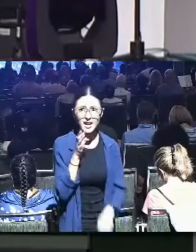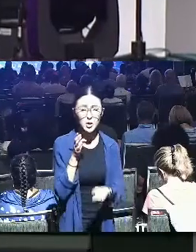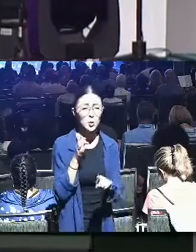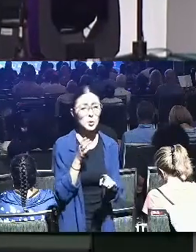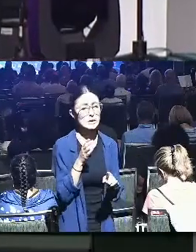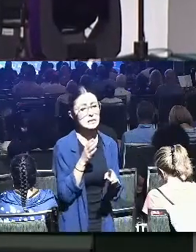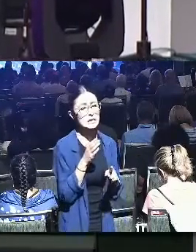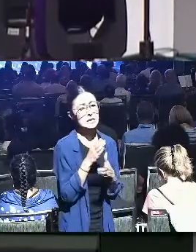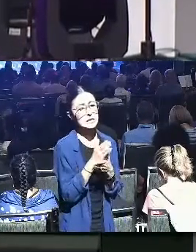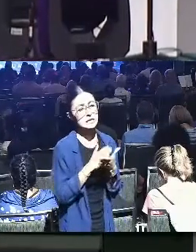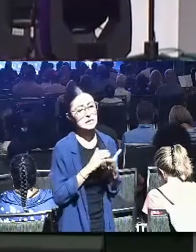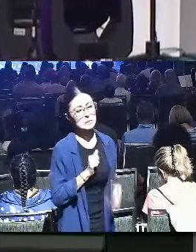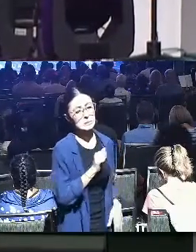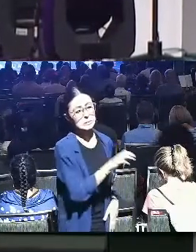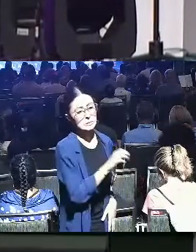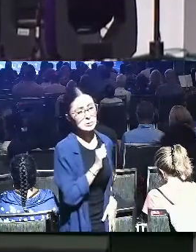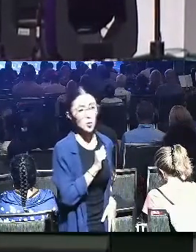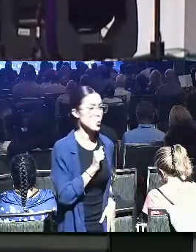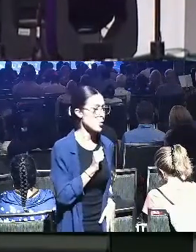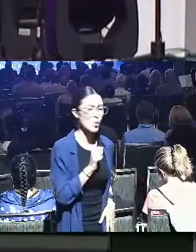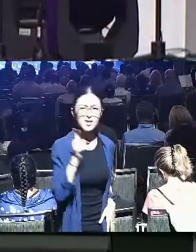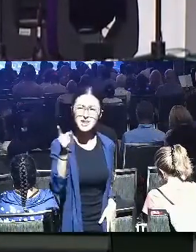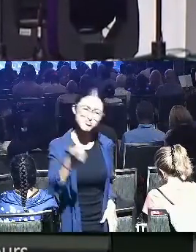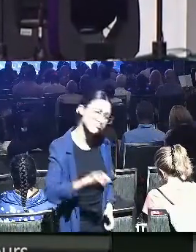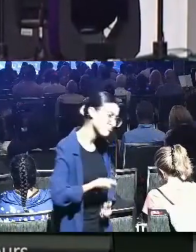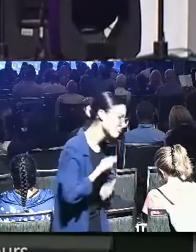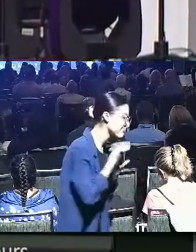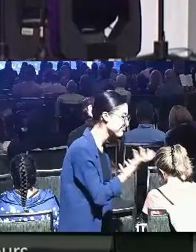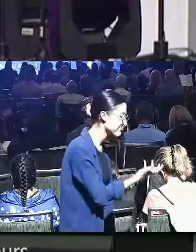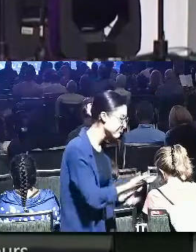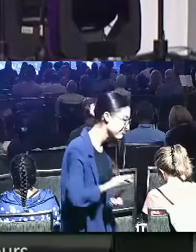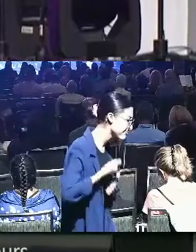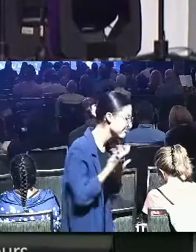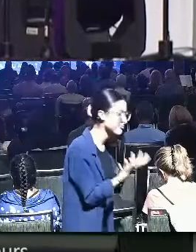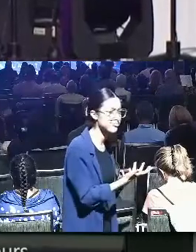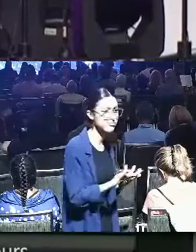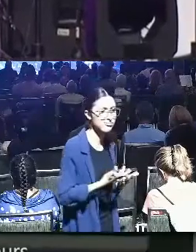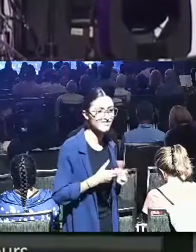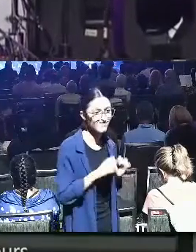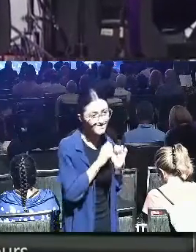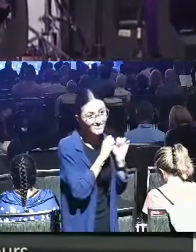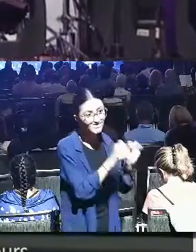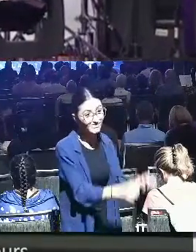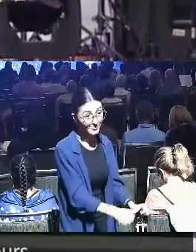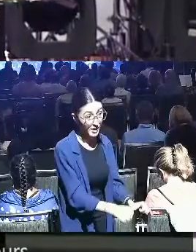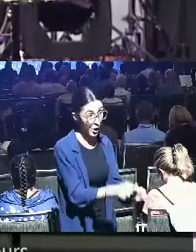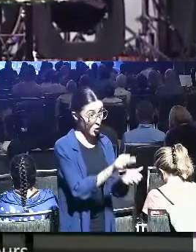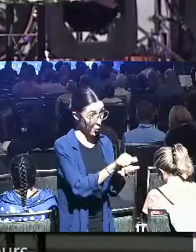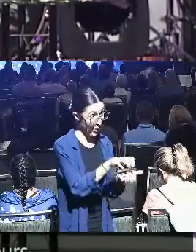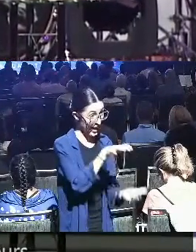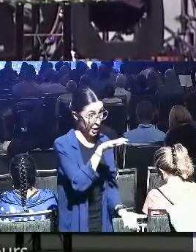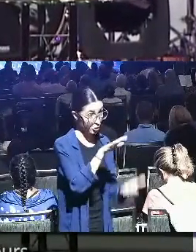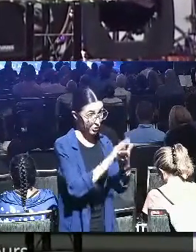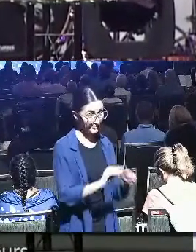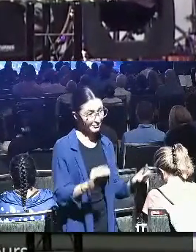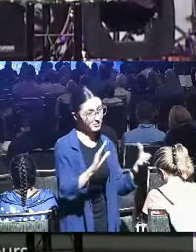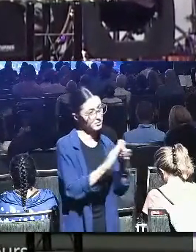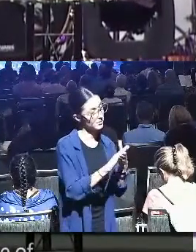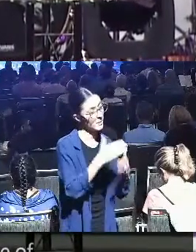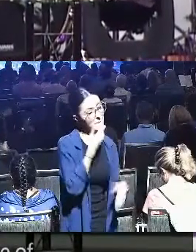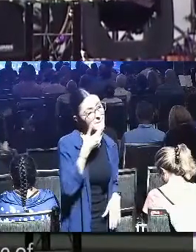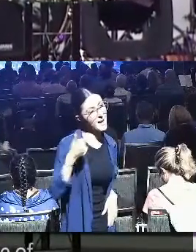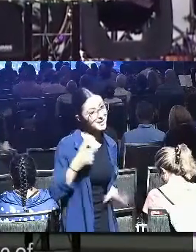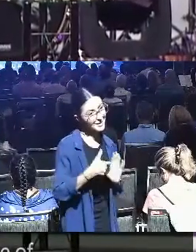pours out and pours out and pours out. And the creation account is the best example of God's unlimited,